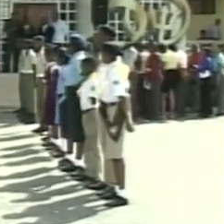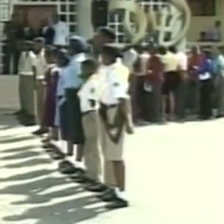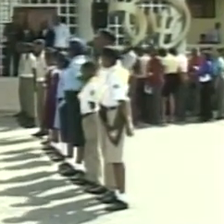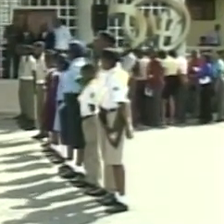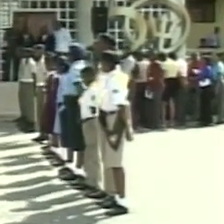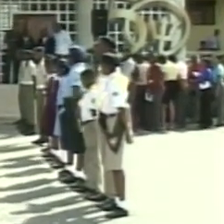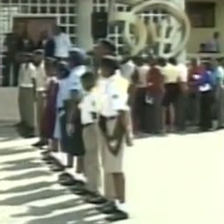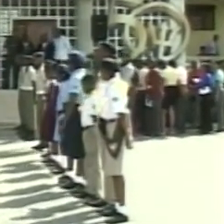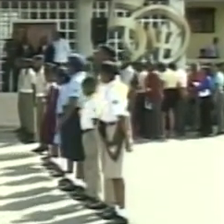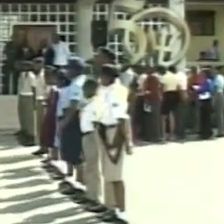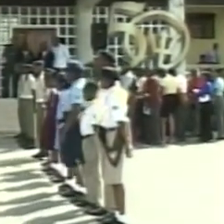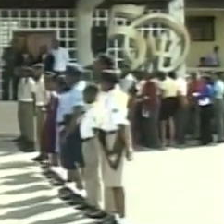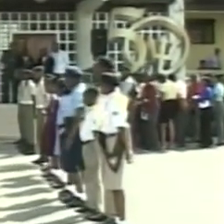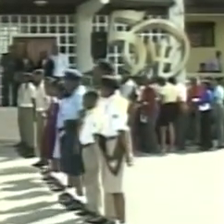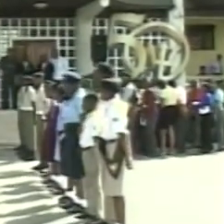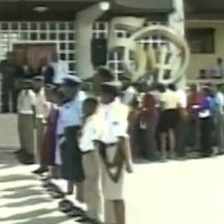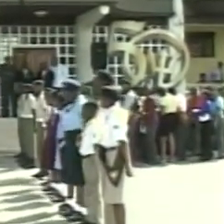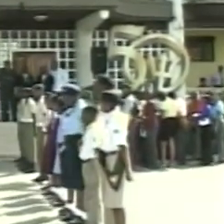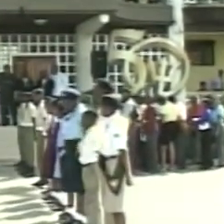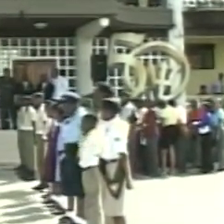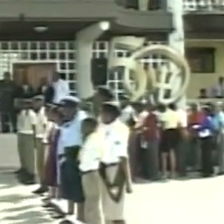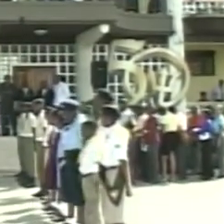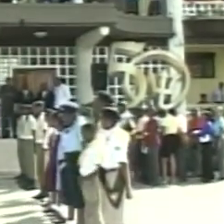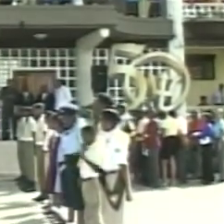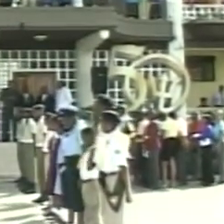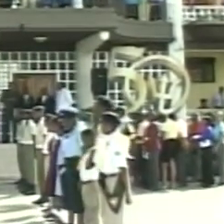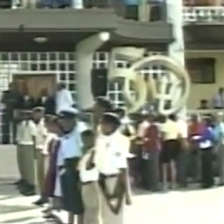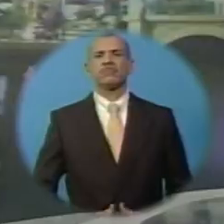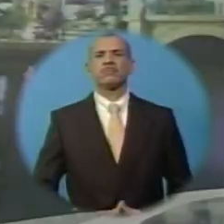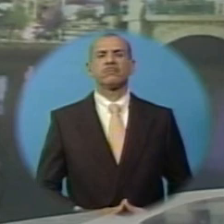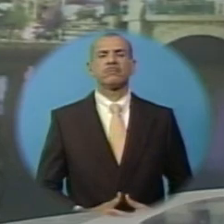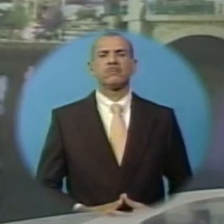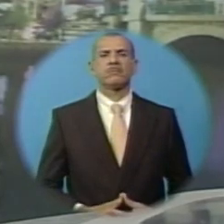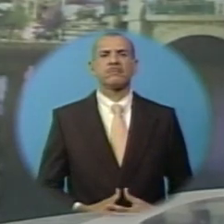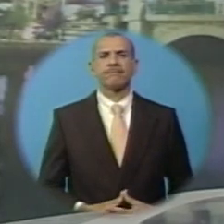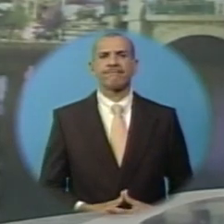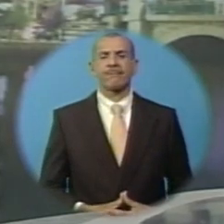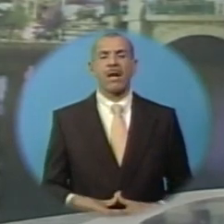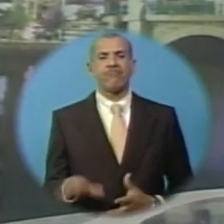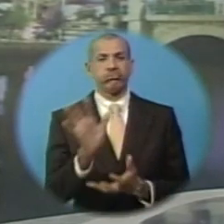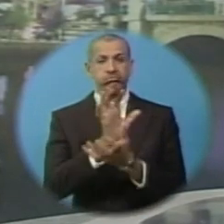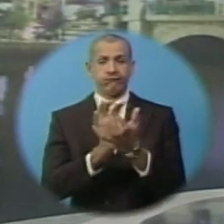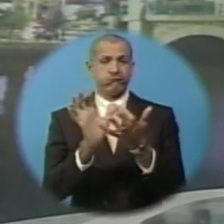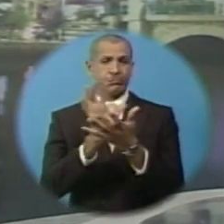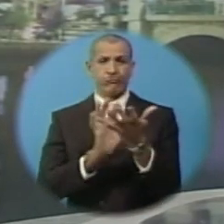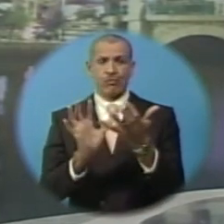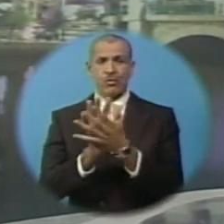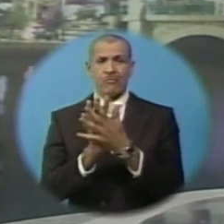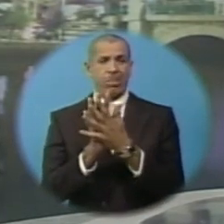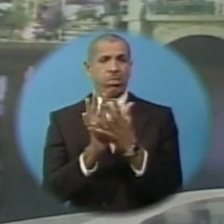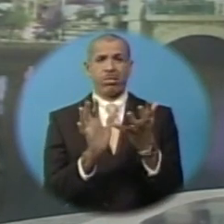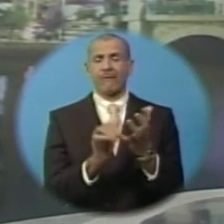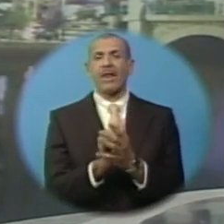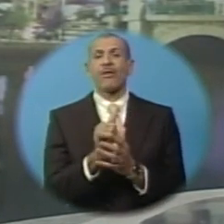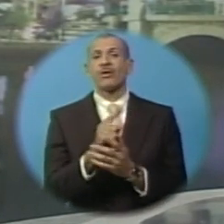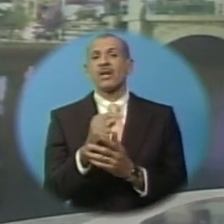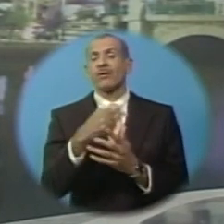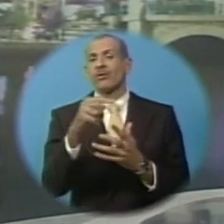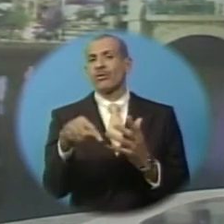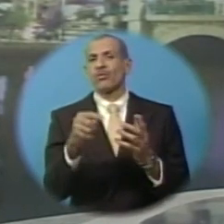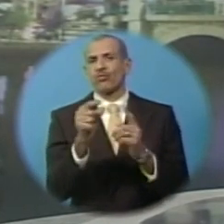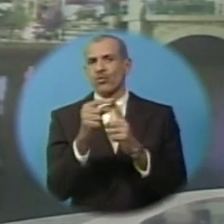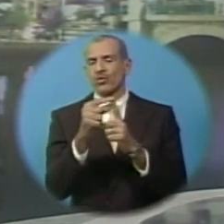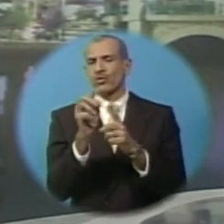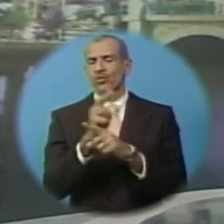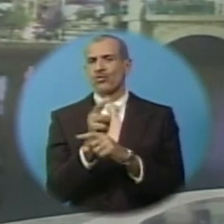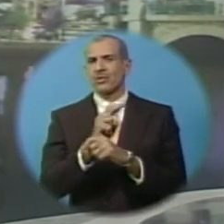Garrison Savannah. Lisa Lord, CBC News. Confusion and chaos. Those are the terms being